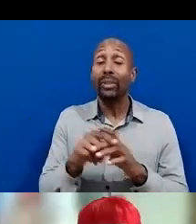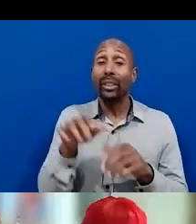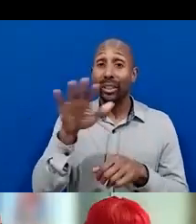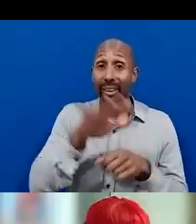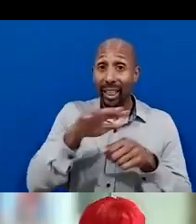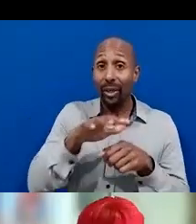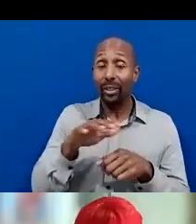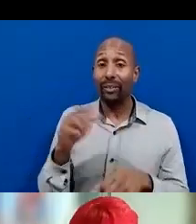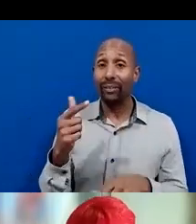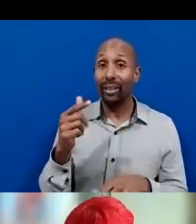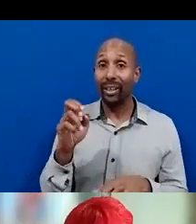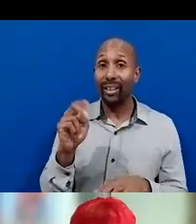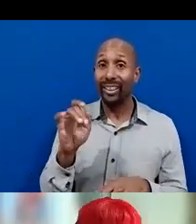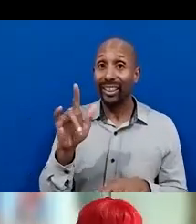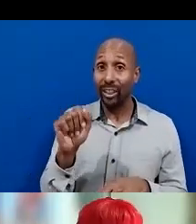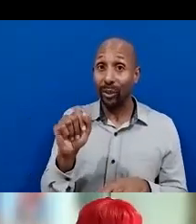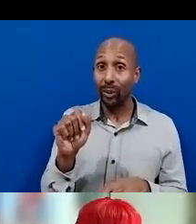Google it.